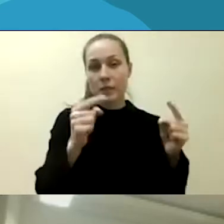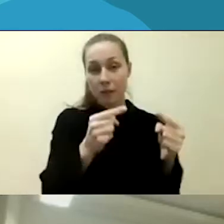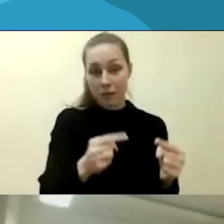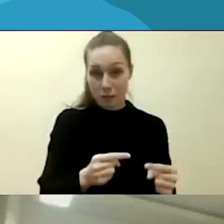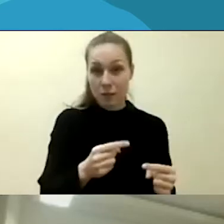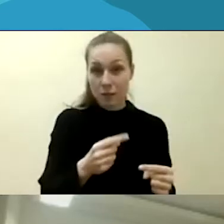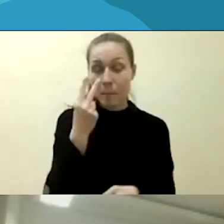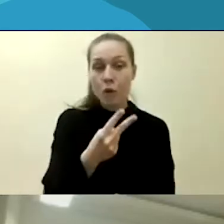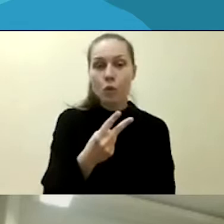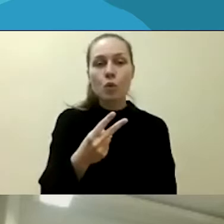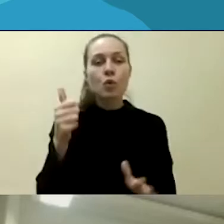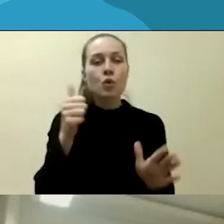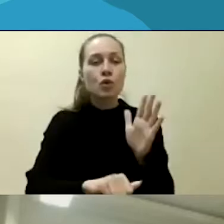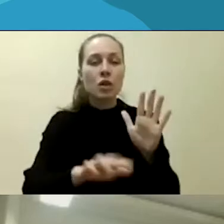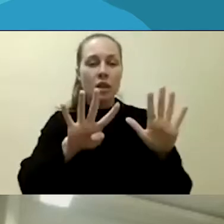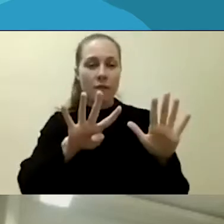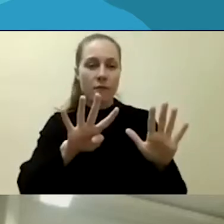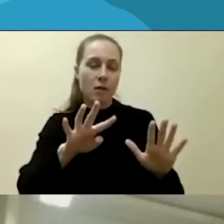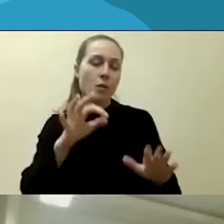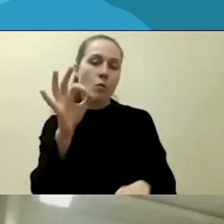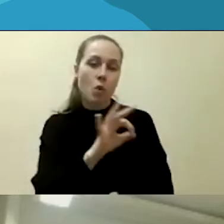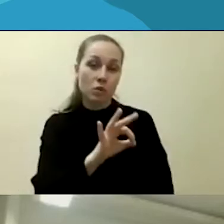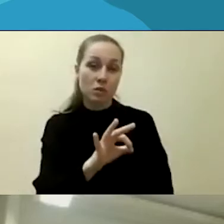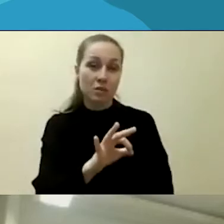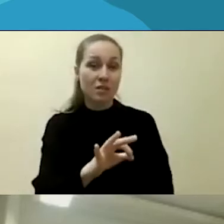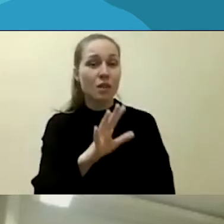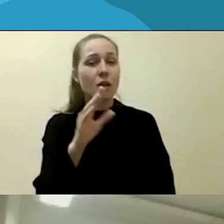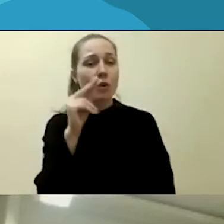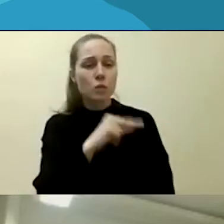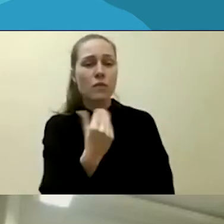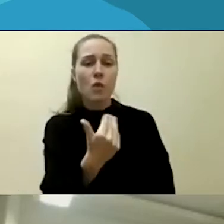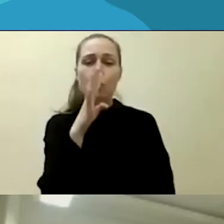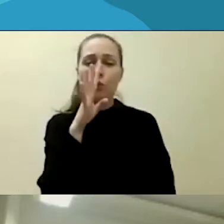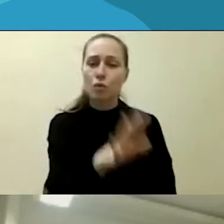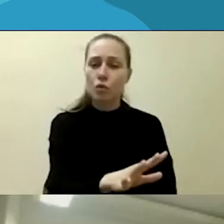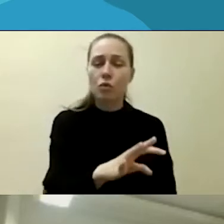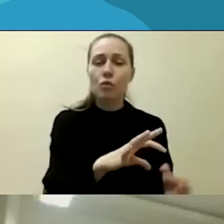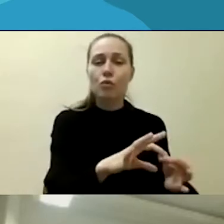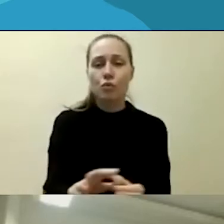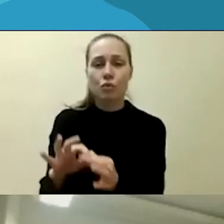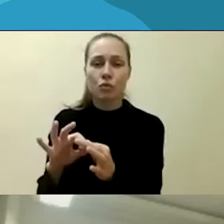69%, 11% is homophobic, and you can see Islamophobic 8%,